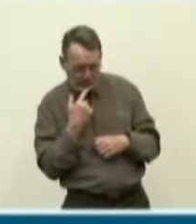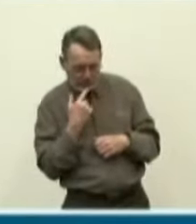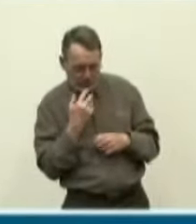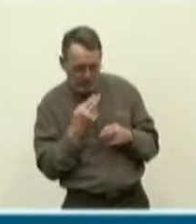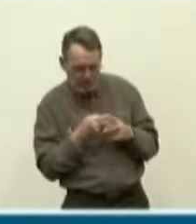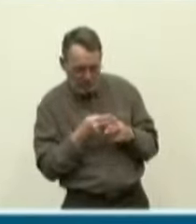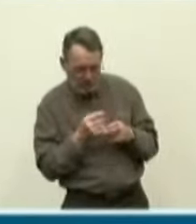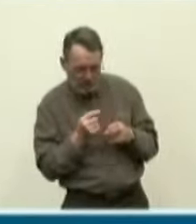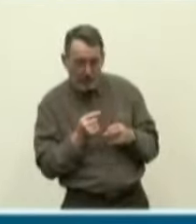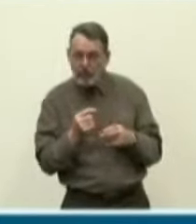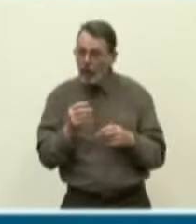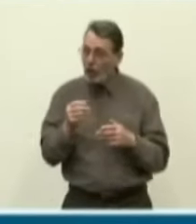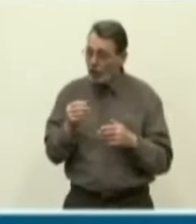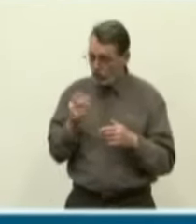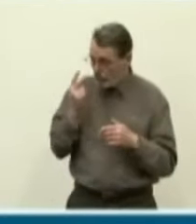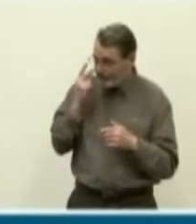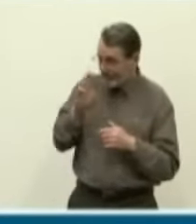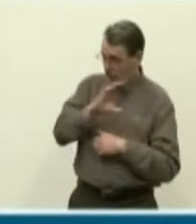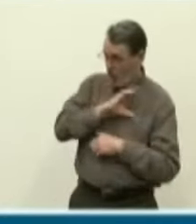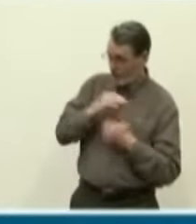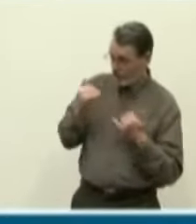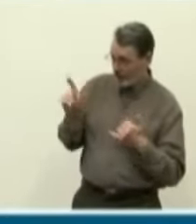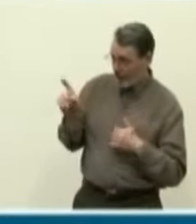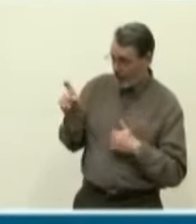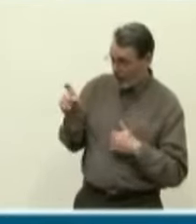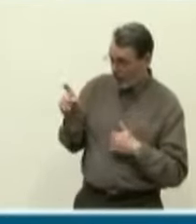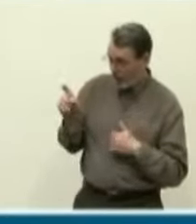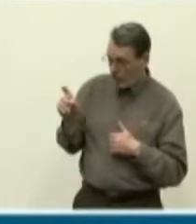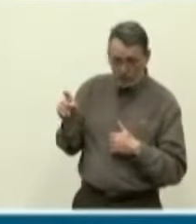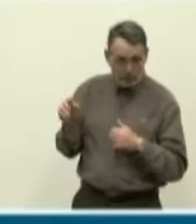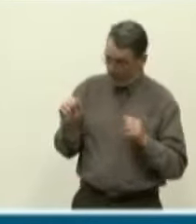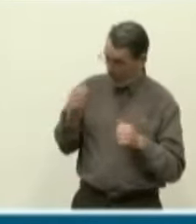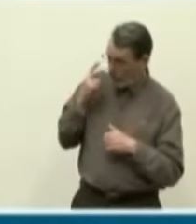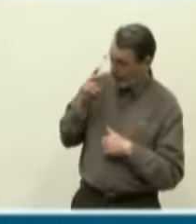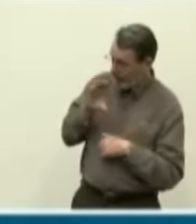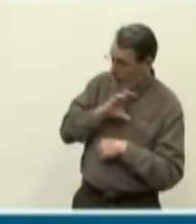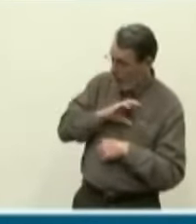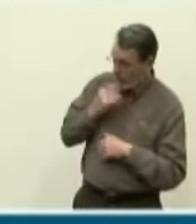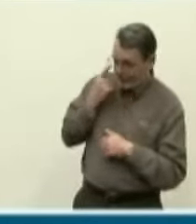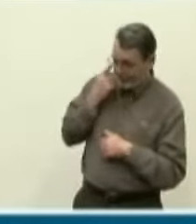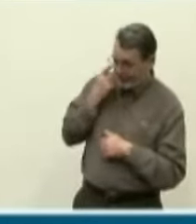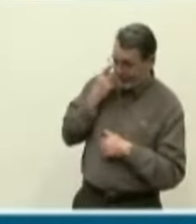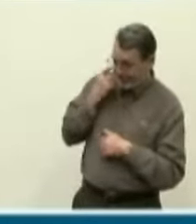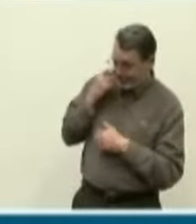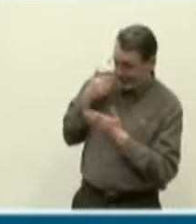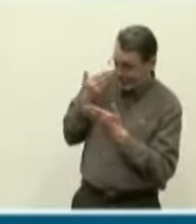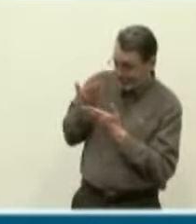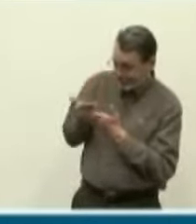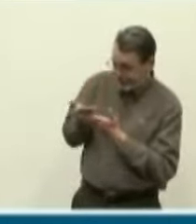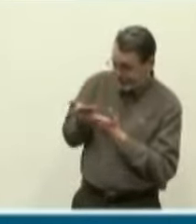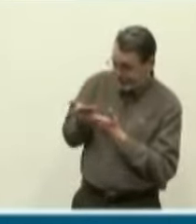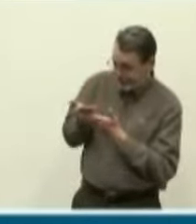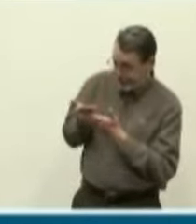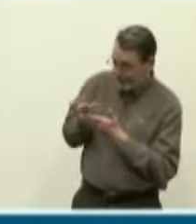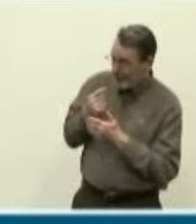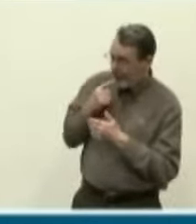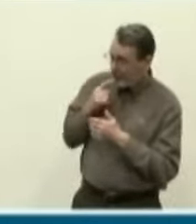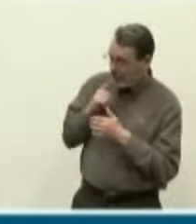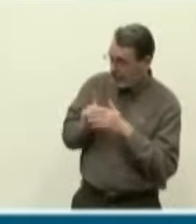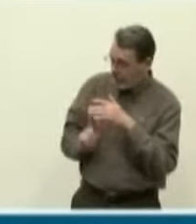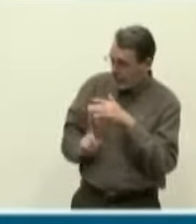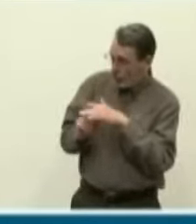12:28. It was, yeah. Okay, all right. And I have that. I'm sorry, what was that? Do you see the officers? I just sent them to Leavenworth and Jefferson. They said they came on